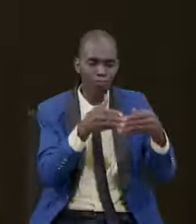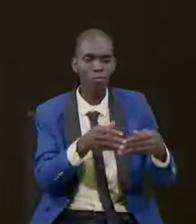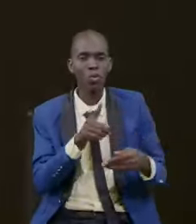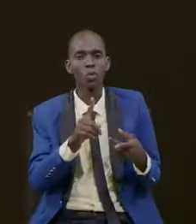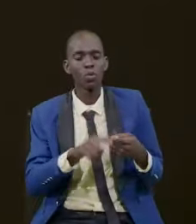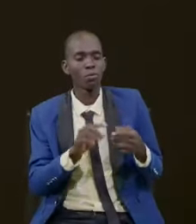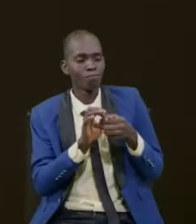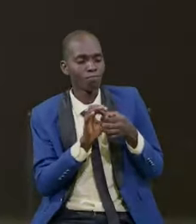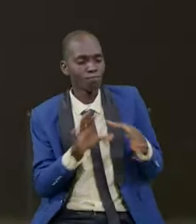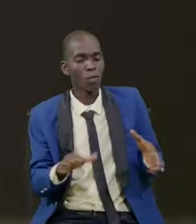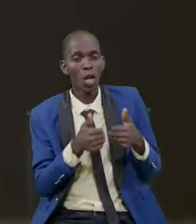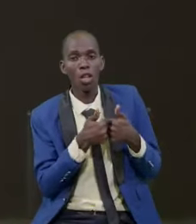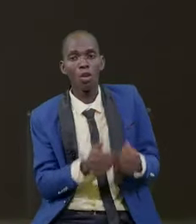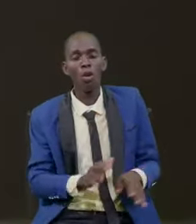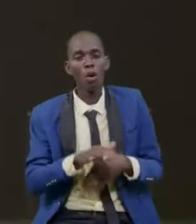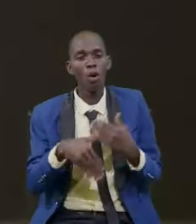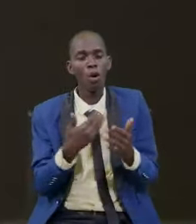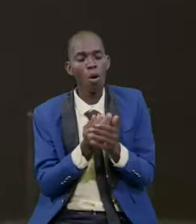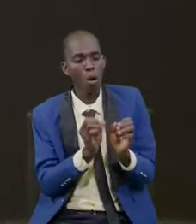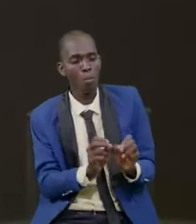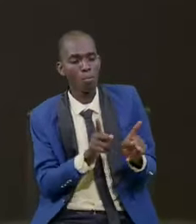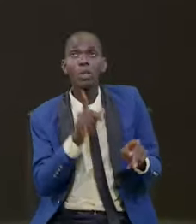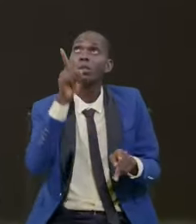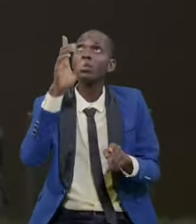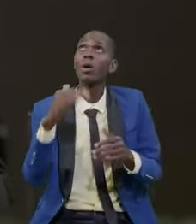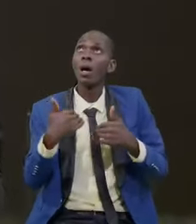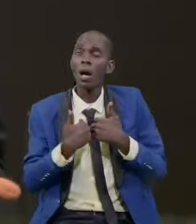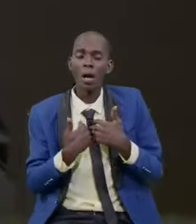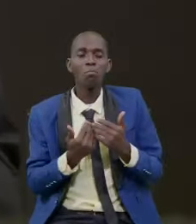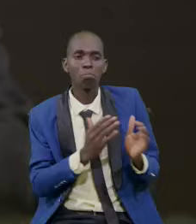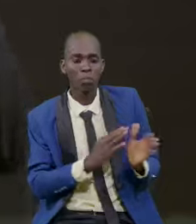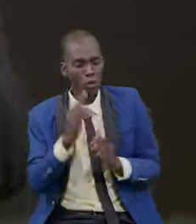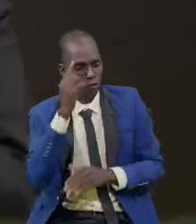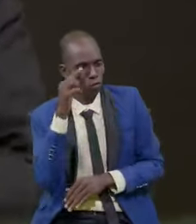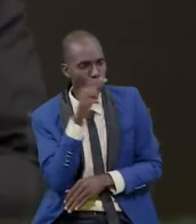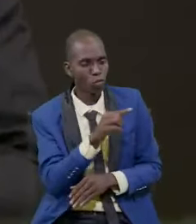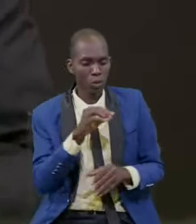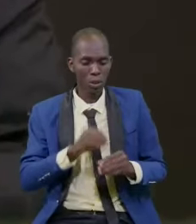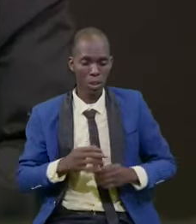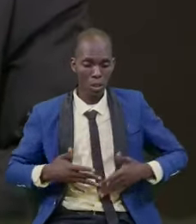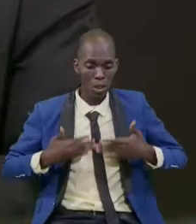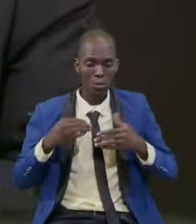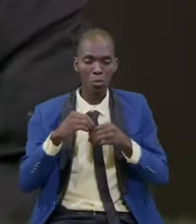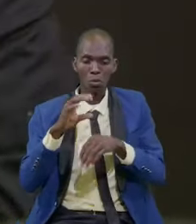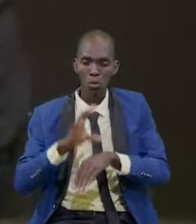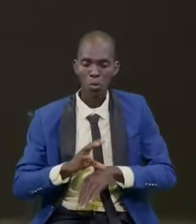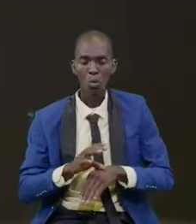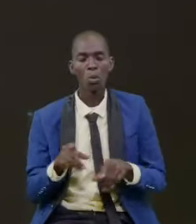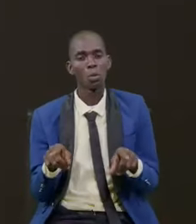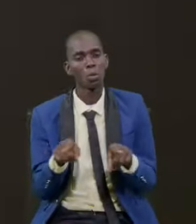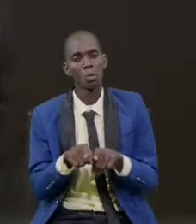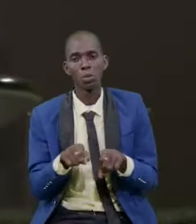lose all the privilege the Lord would have given you in life, in church, as well as